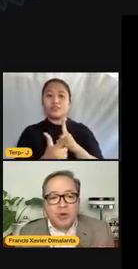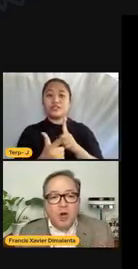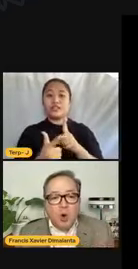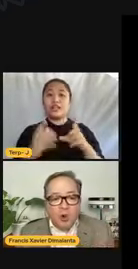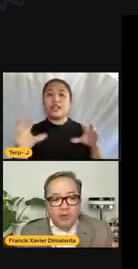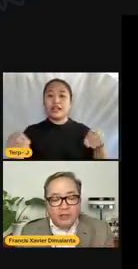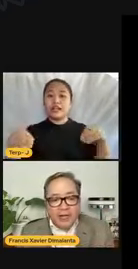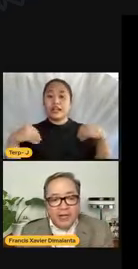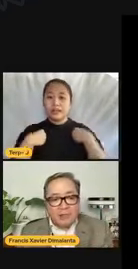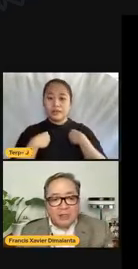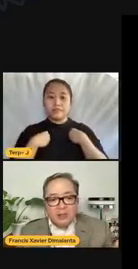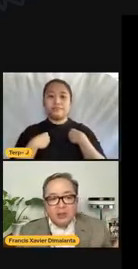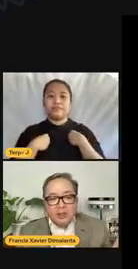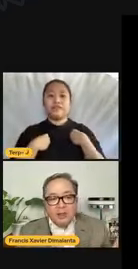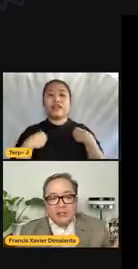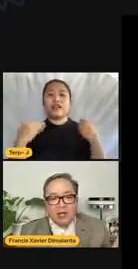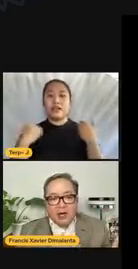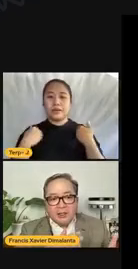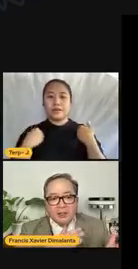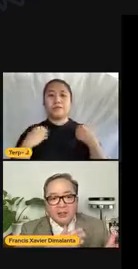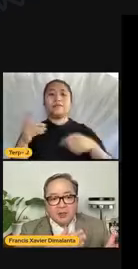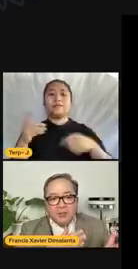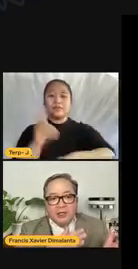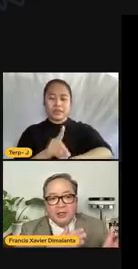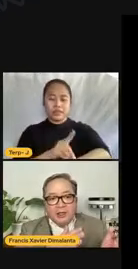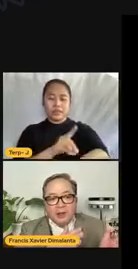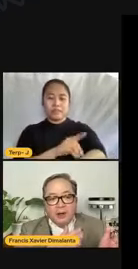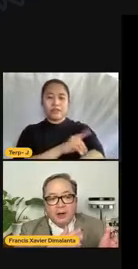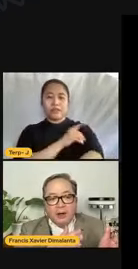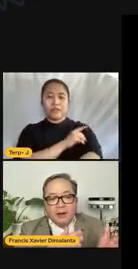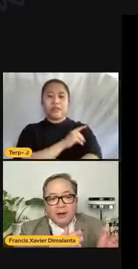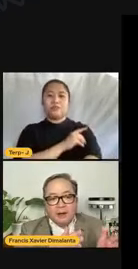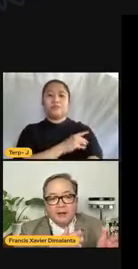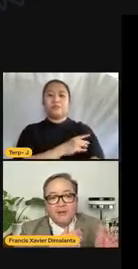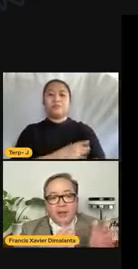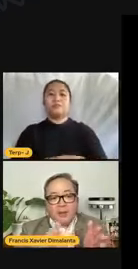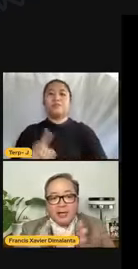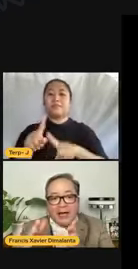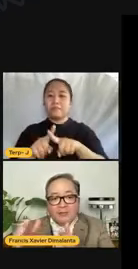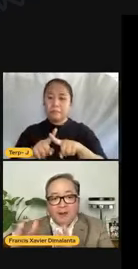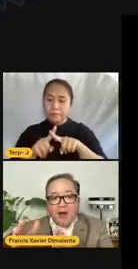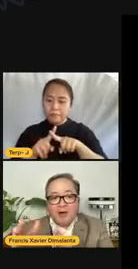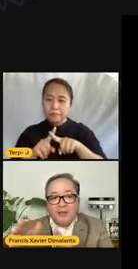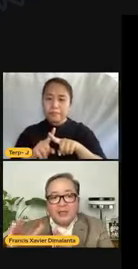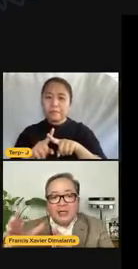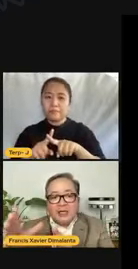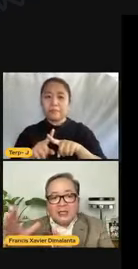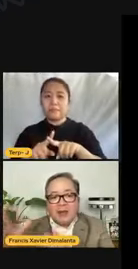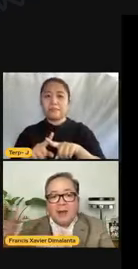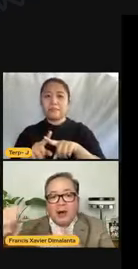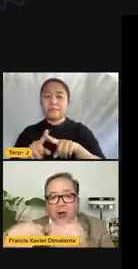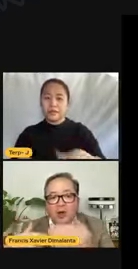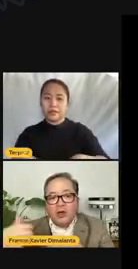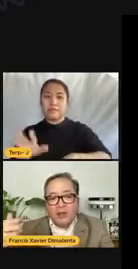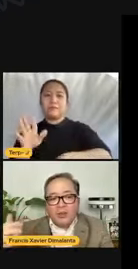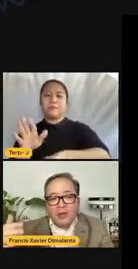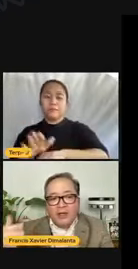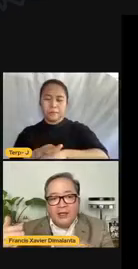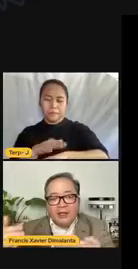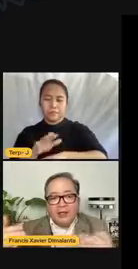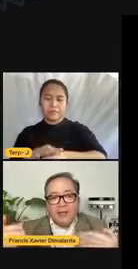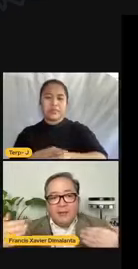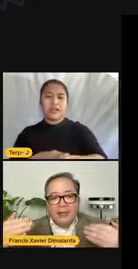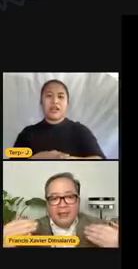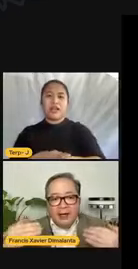intellectual growth over time. So they may start to be developing at par, but somehow along the